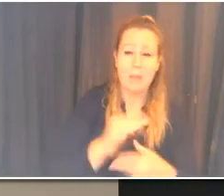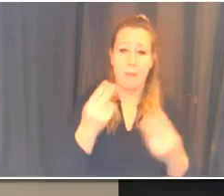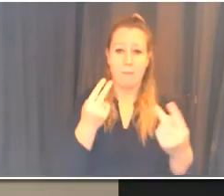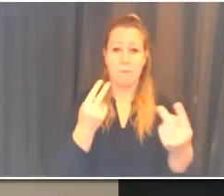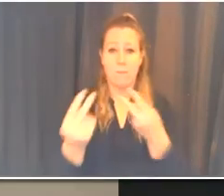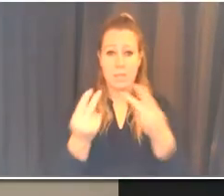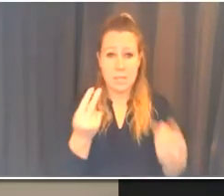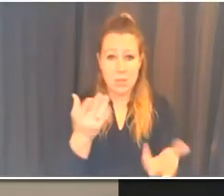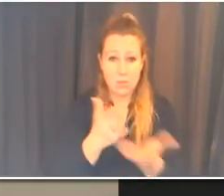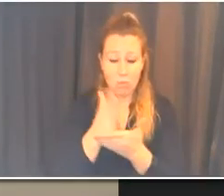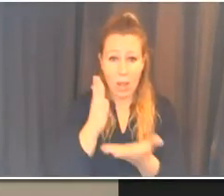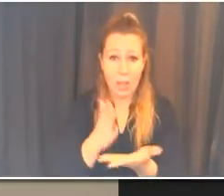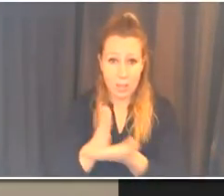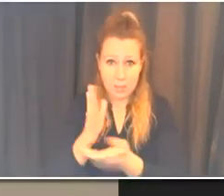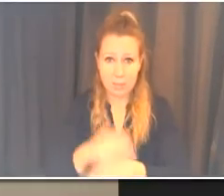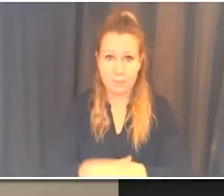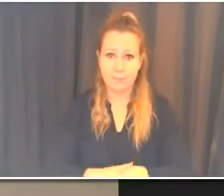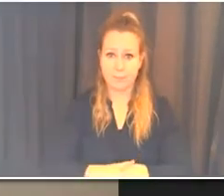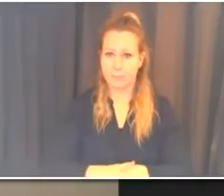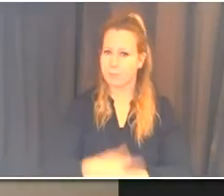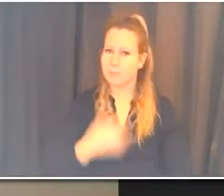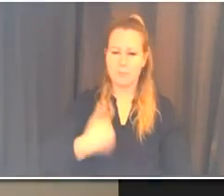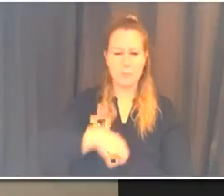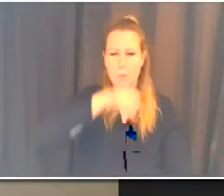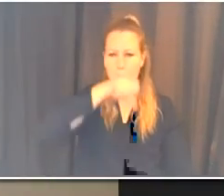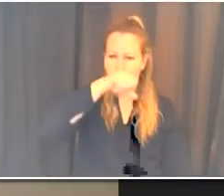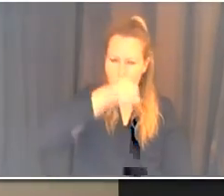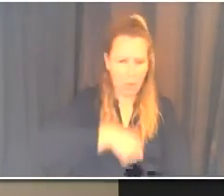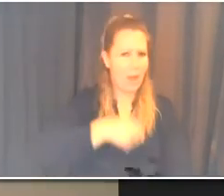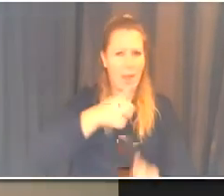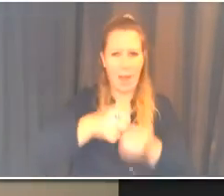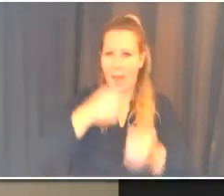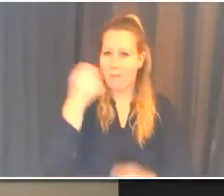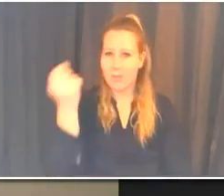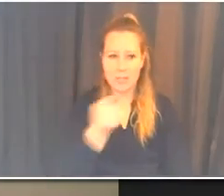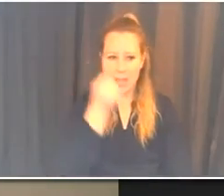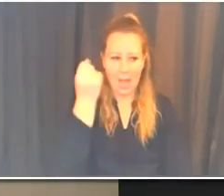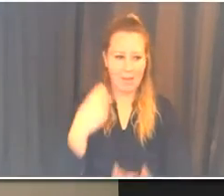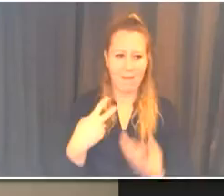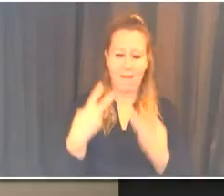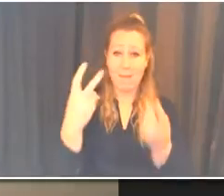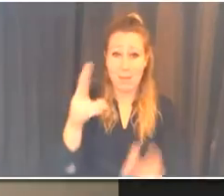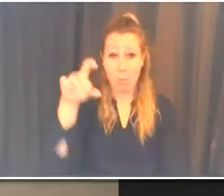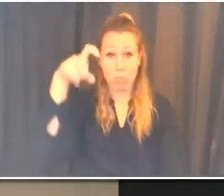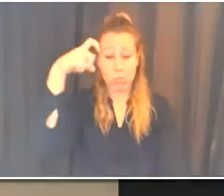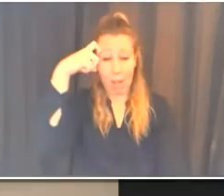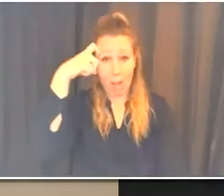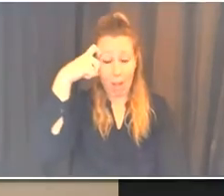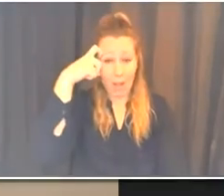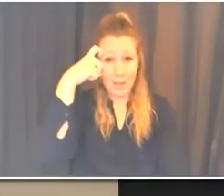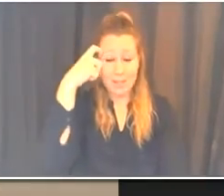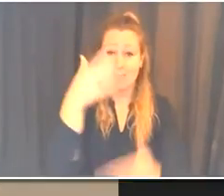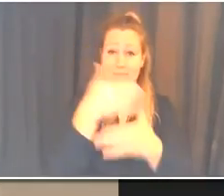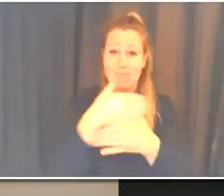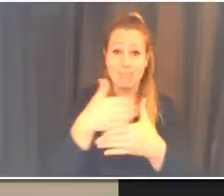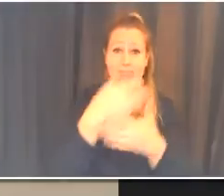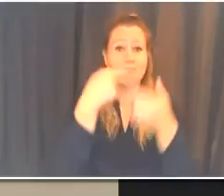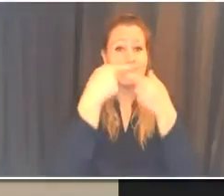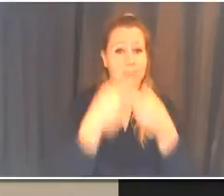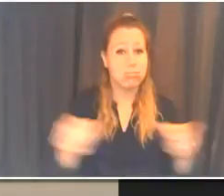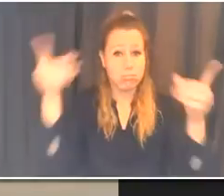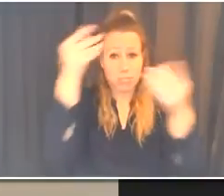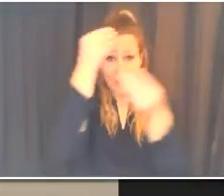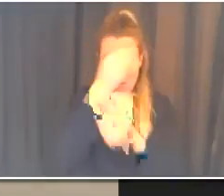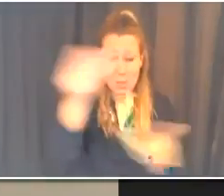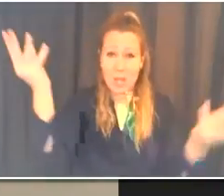the community about it unfortunately the covid-19 came up and we cannot do that anymore so